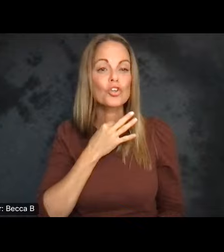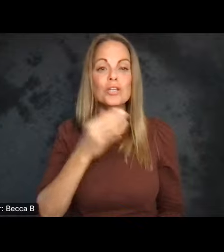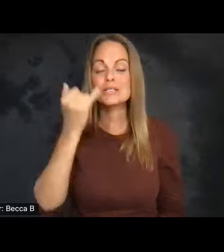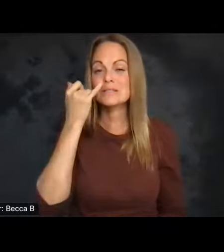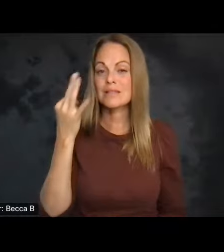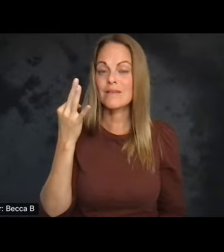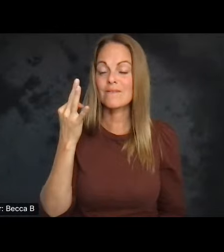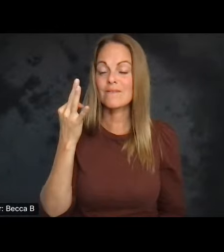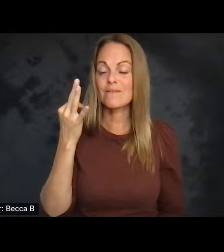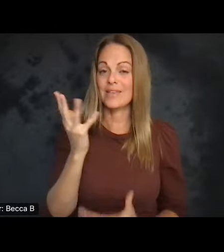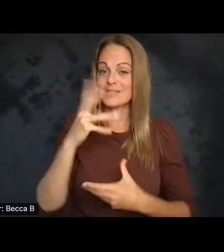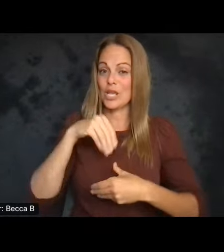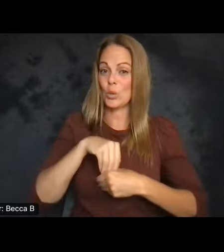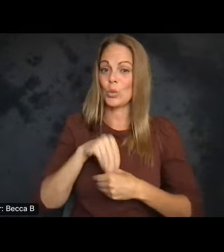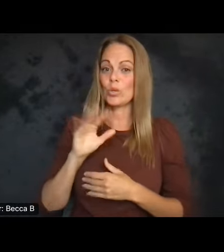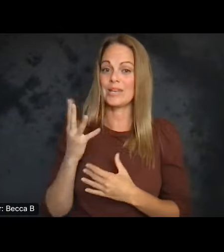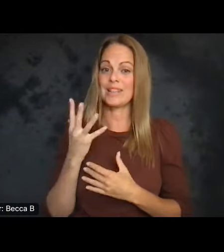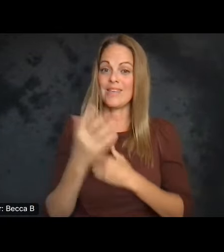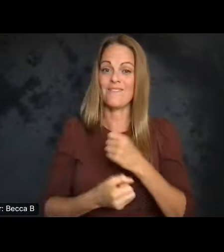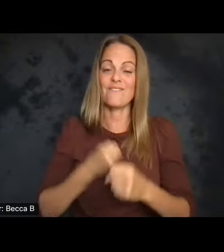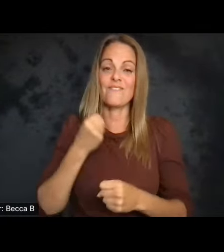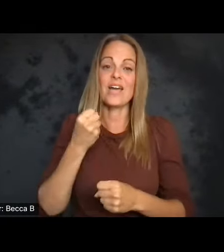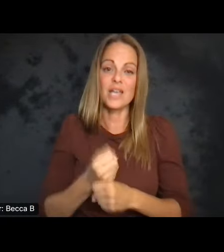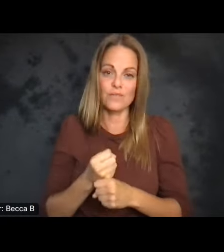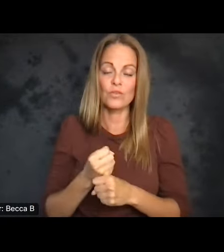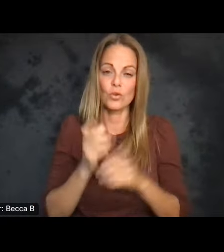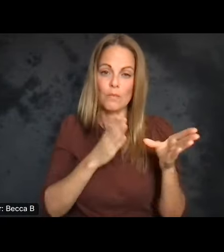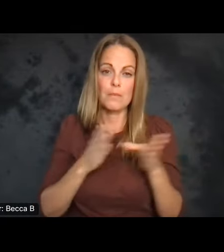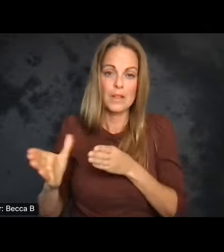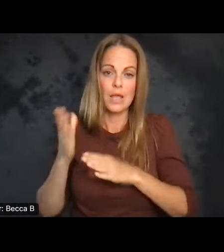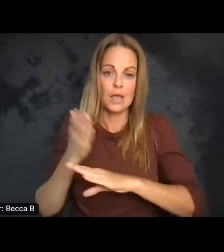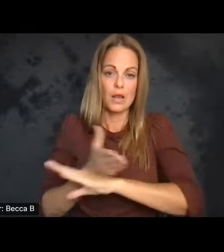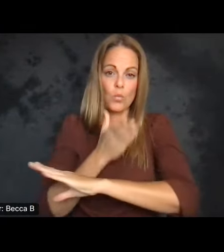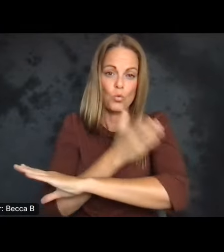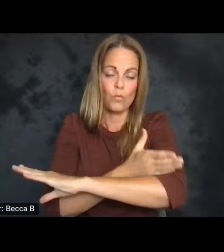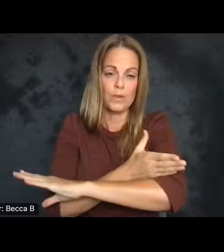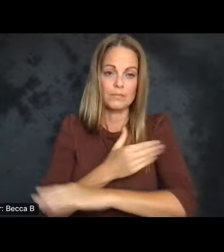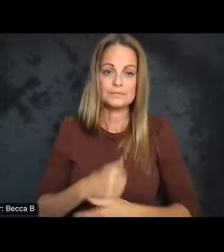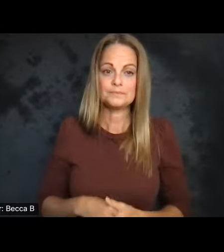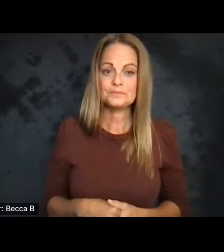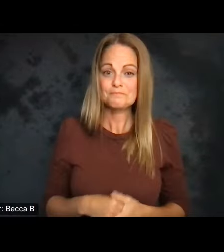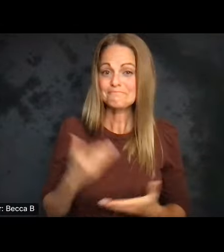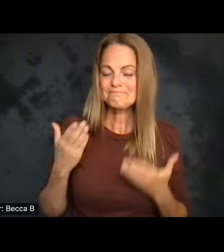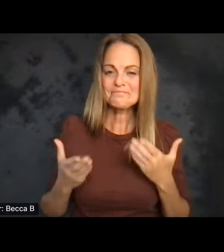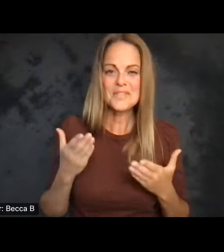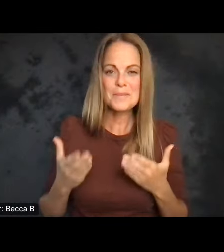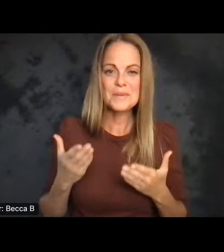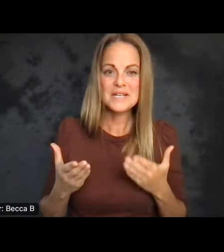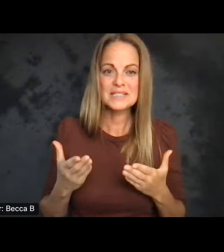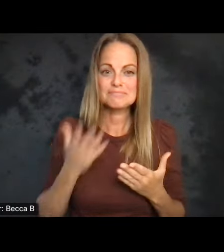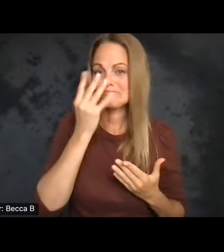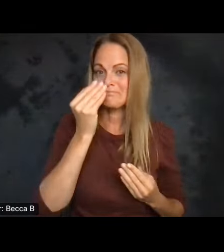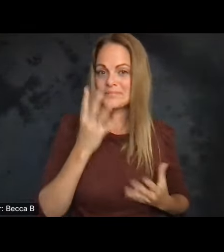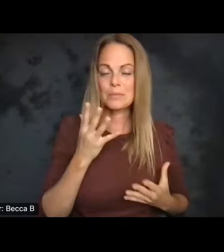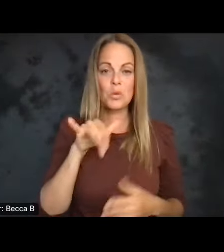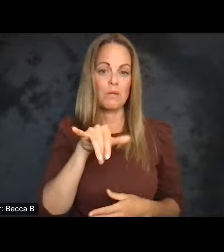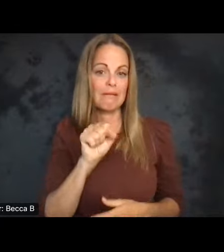is part of the 5-year capital improvement plan. They might be able to let me know if it is or